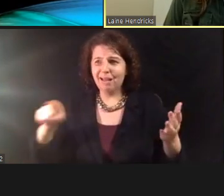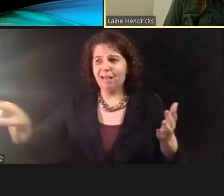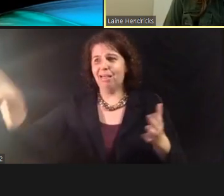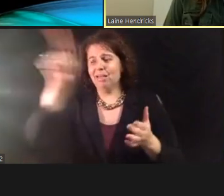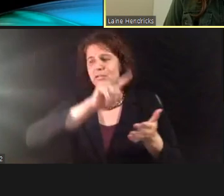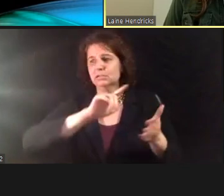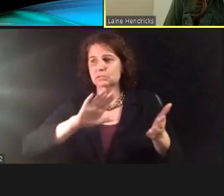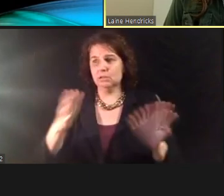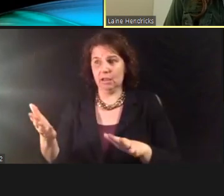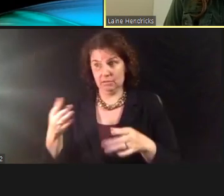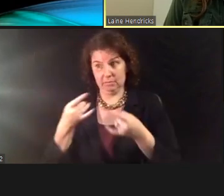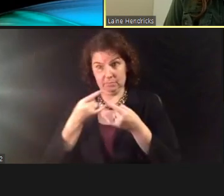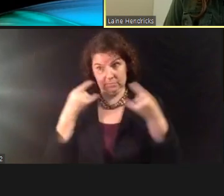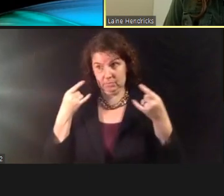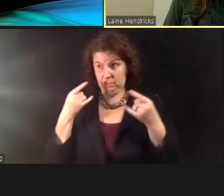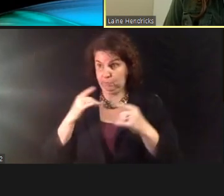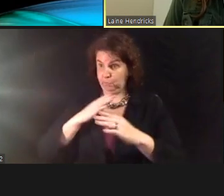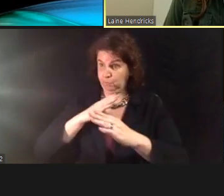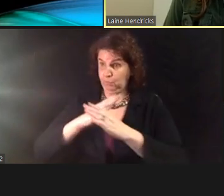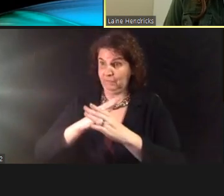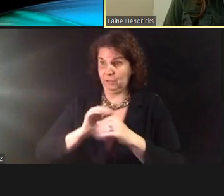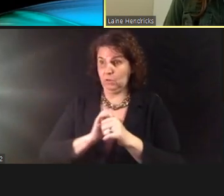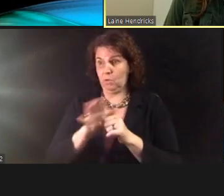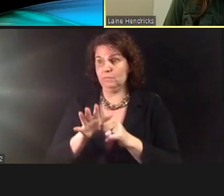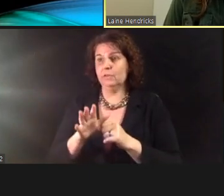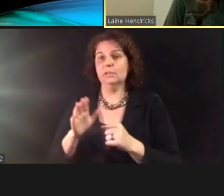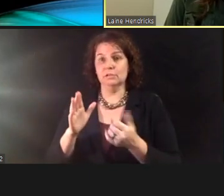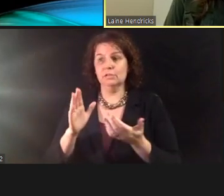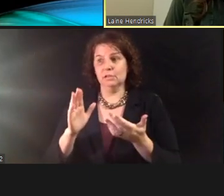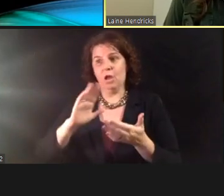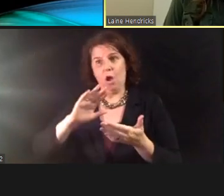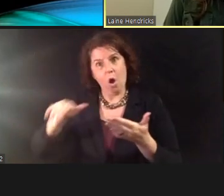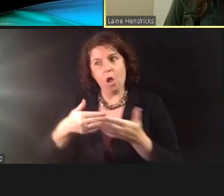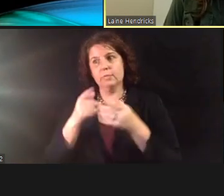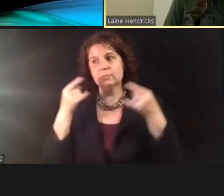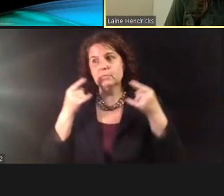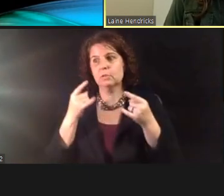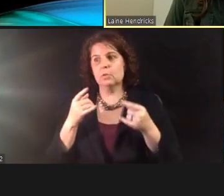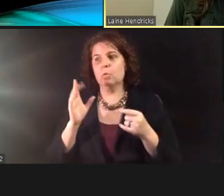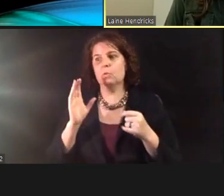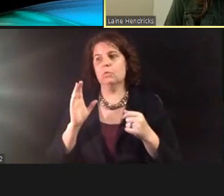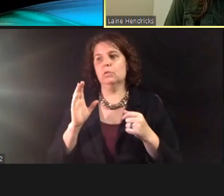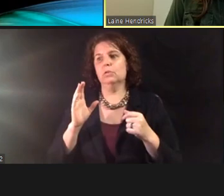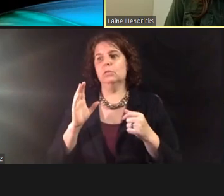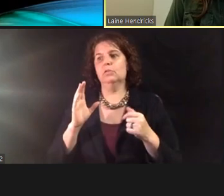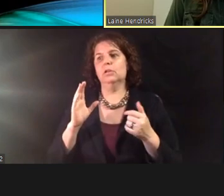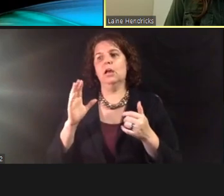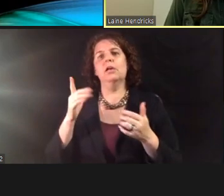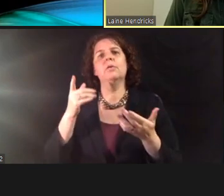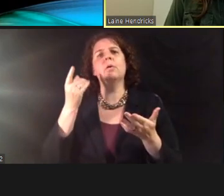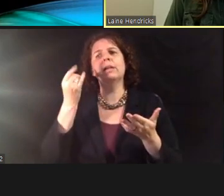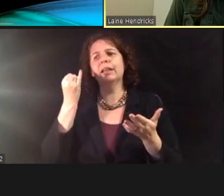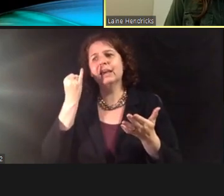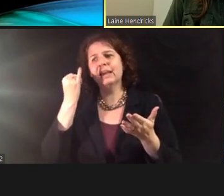wore masks, what other ways would people contract the virus?